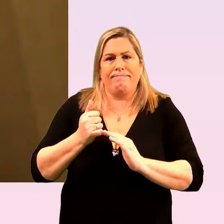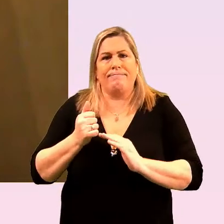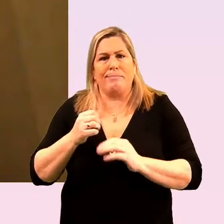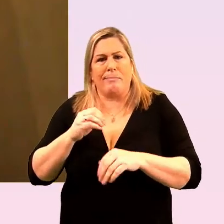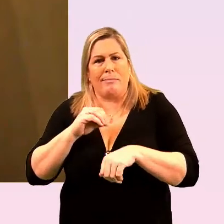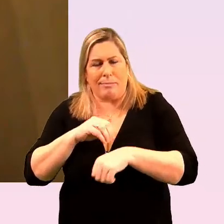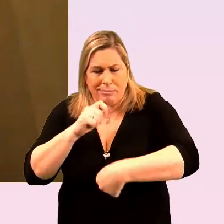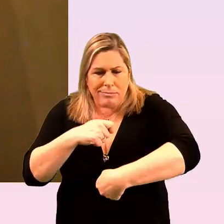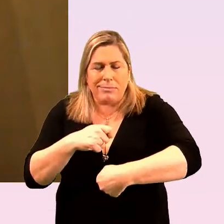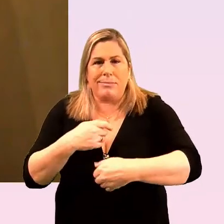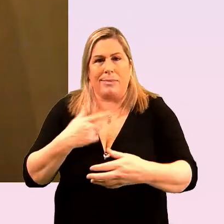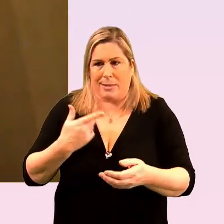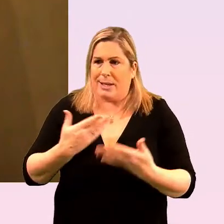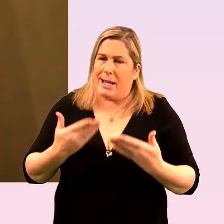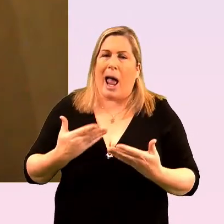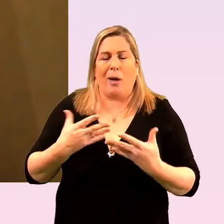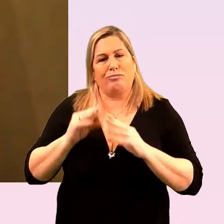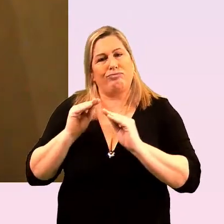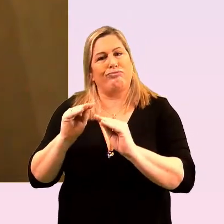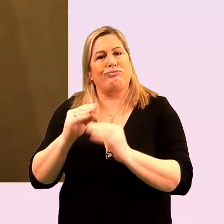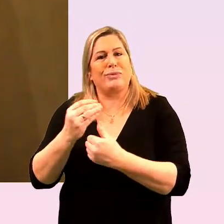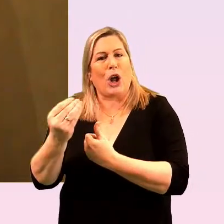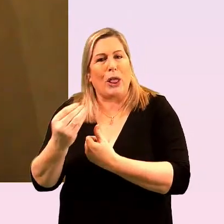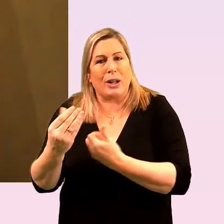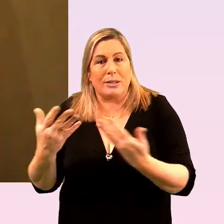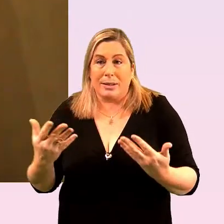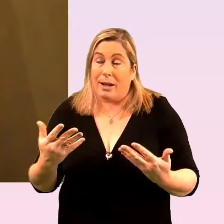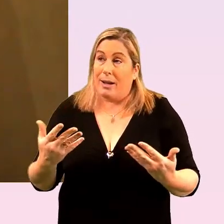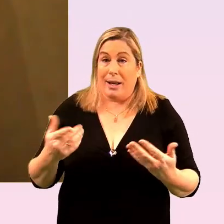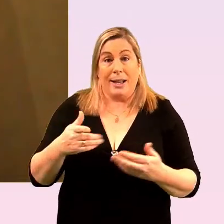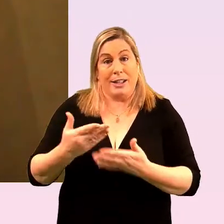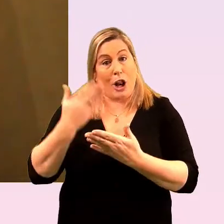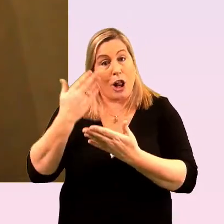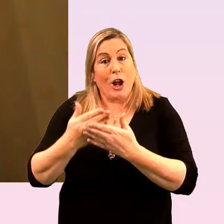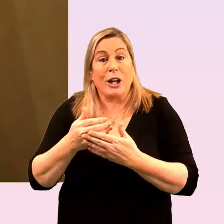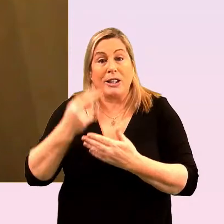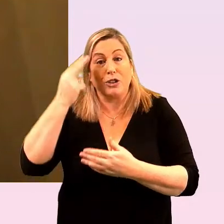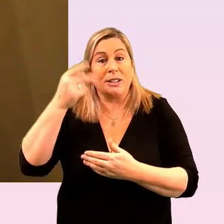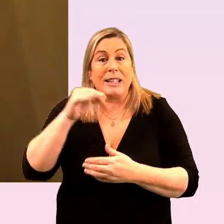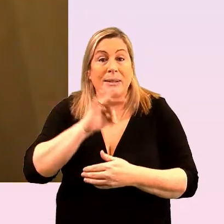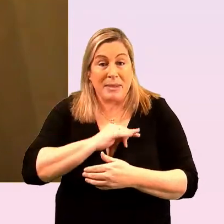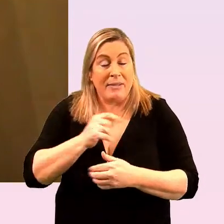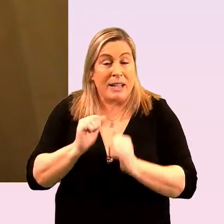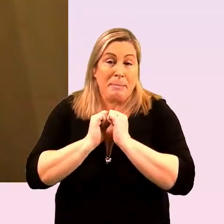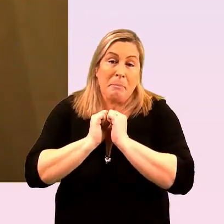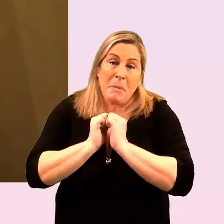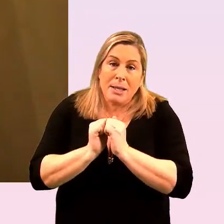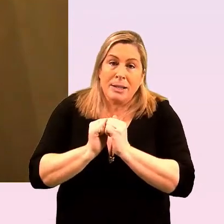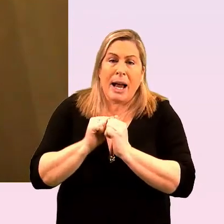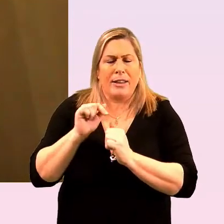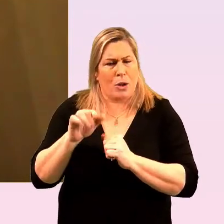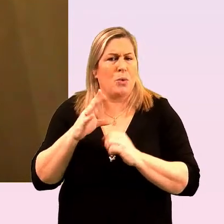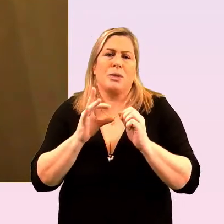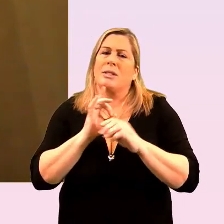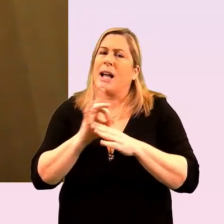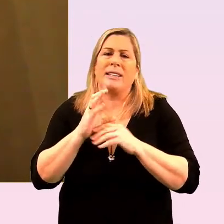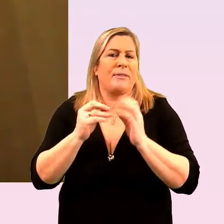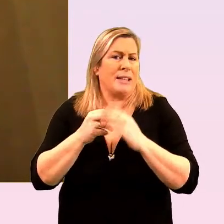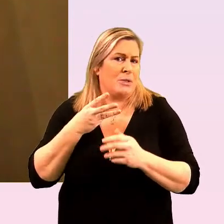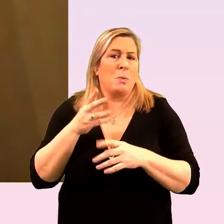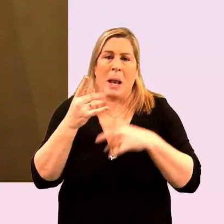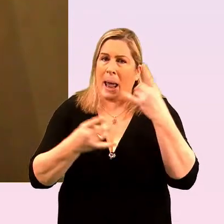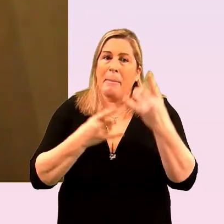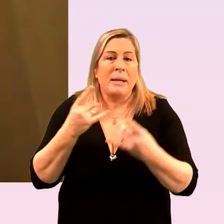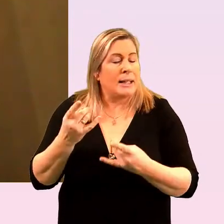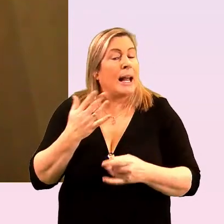to pass on his learning, his understanding, and his passion, and those things will happen, and